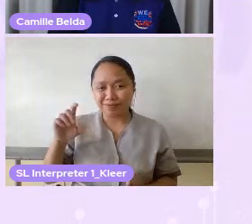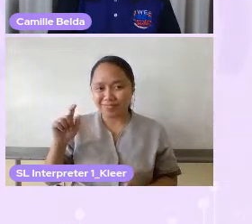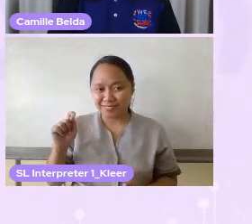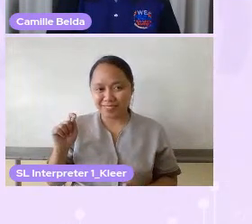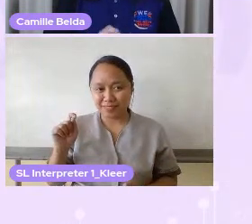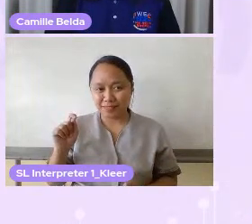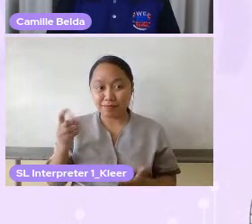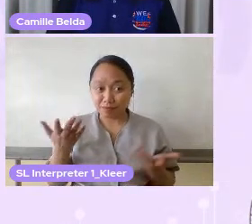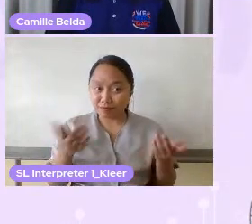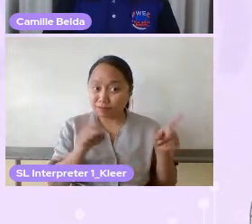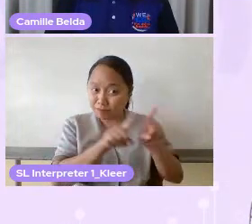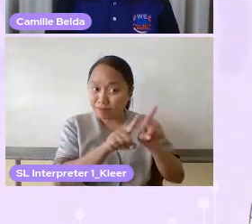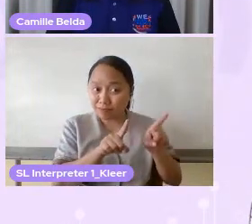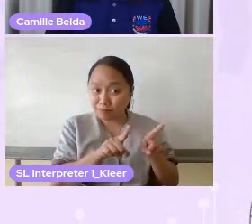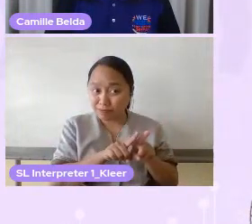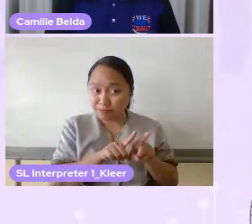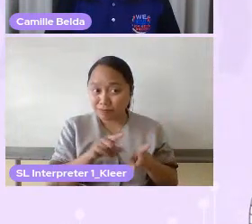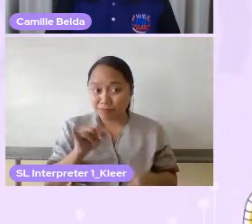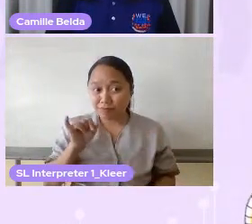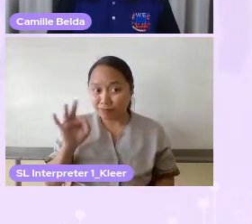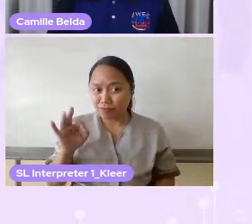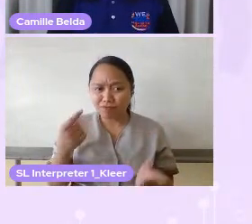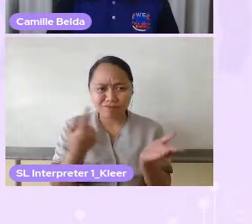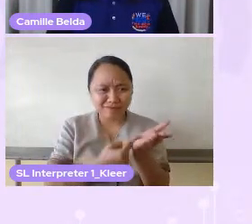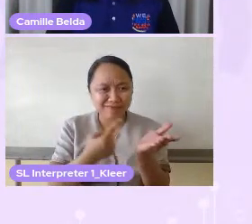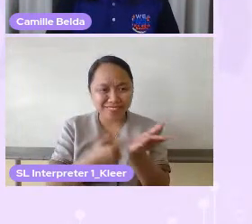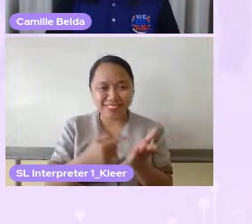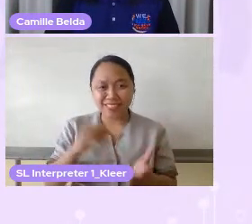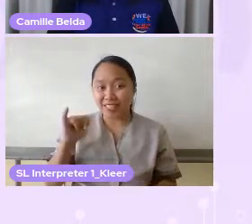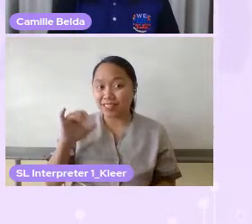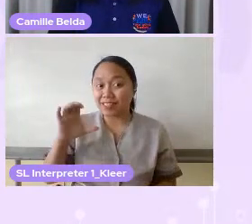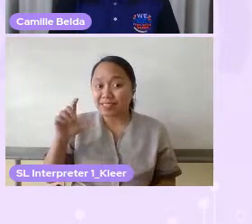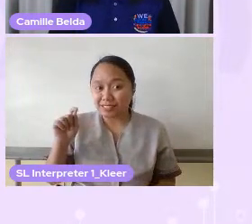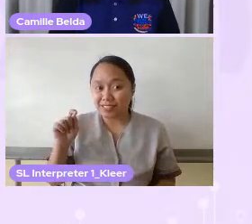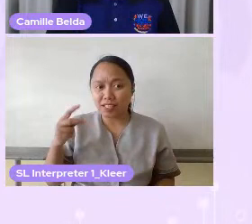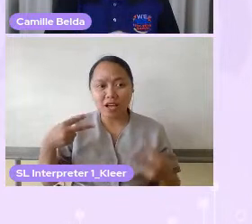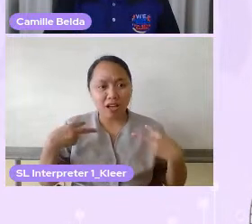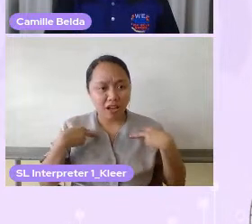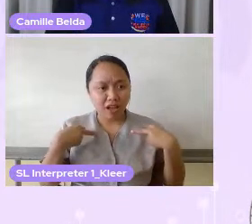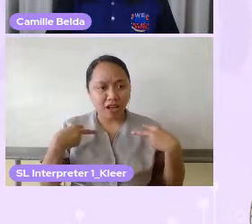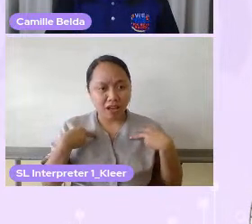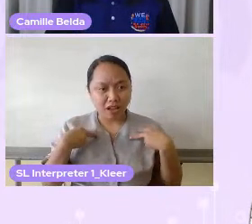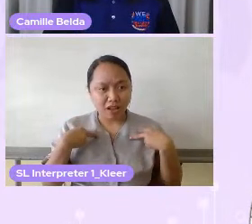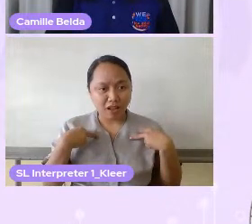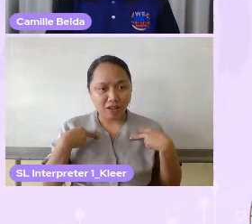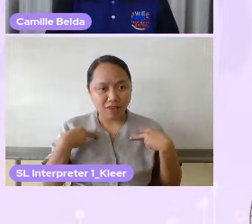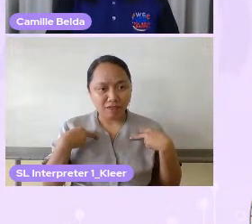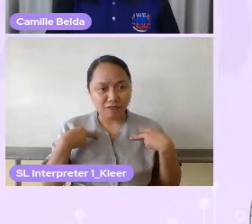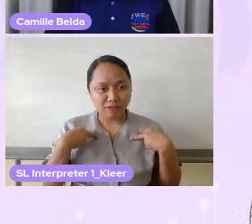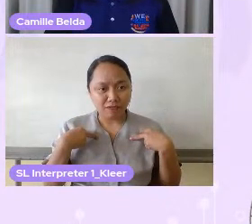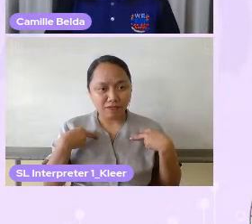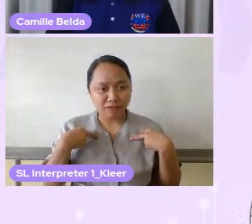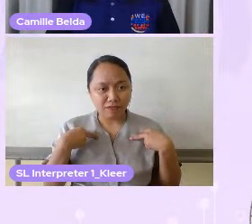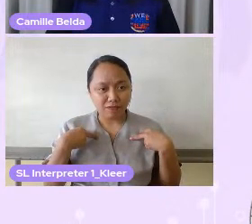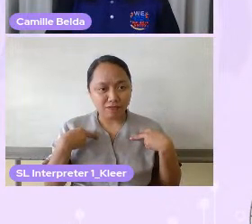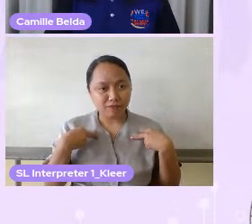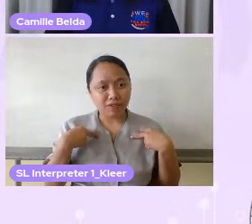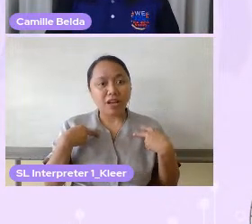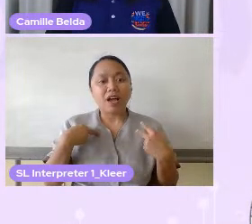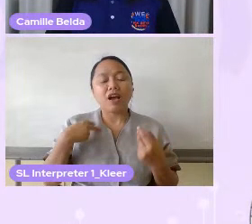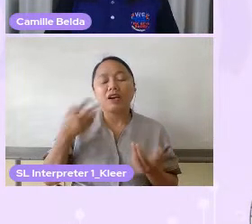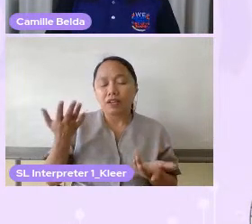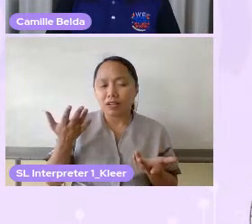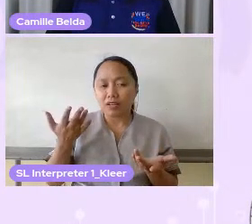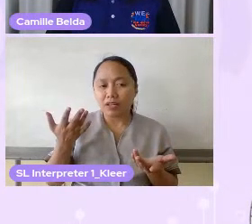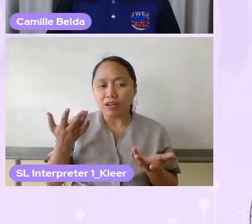Siyempre, kapag usapang ICT, aba siyempre meron tayong pangunahing ahensya na abala para dyan.